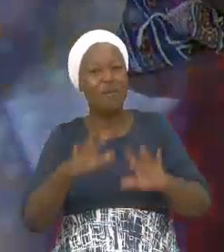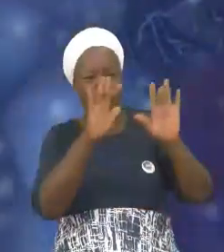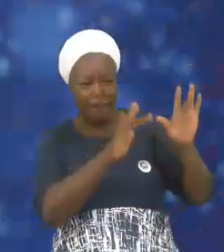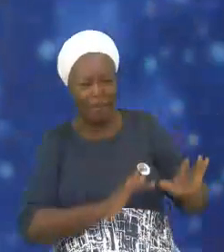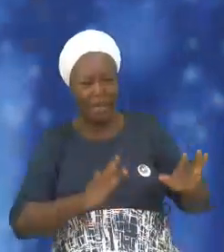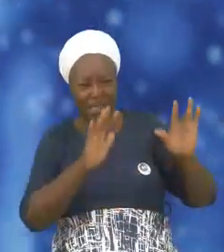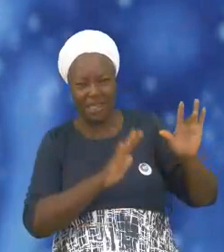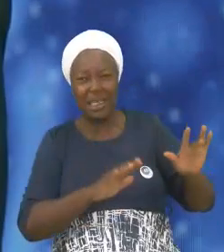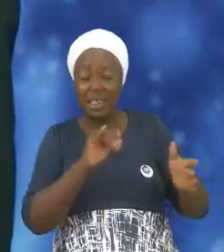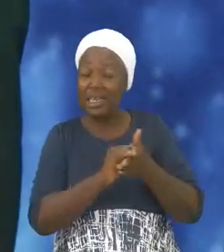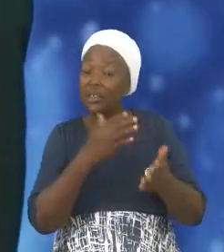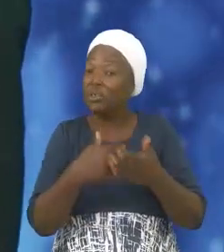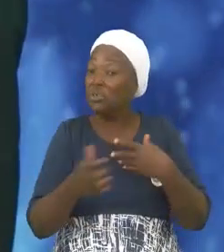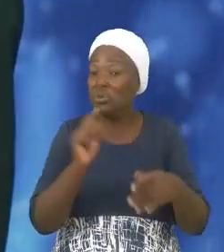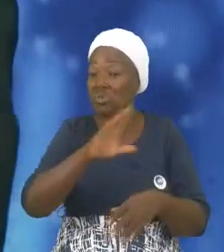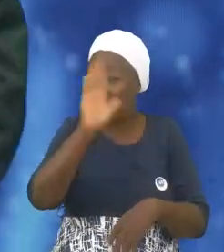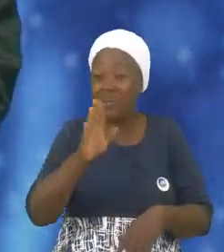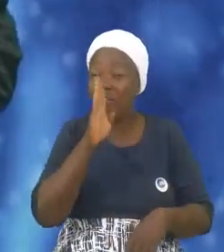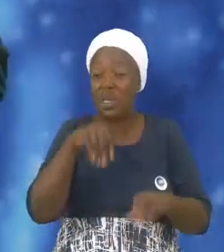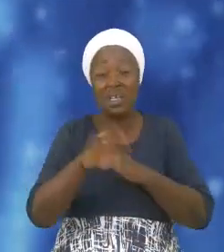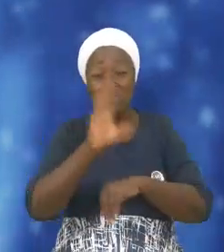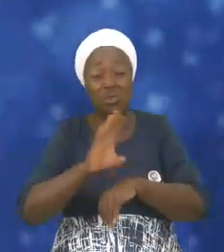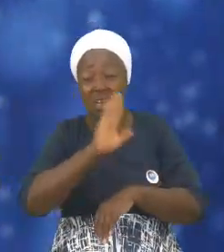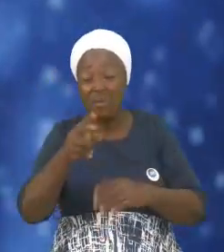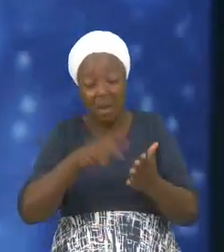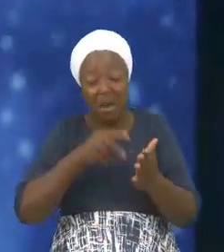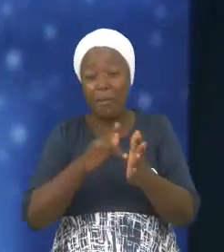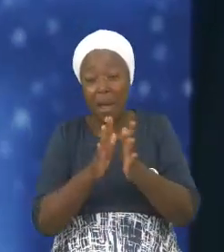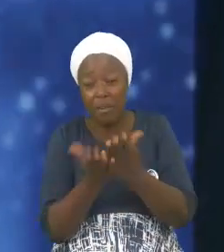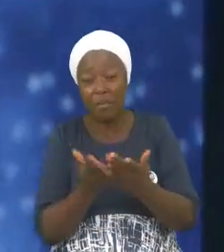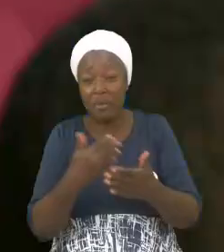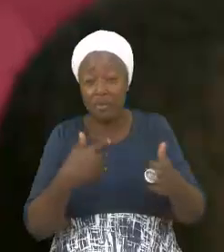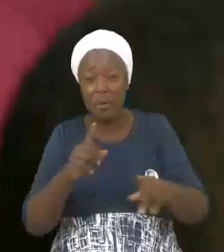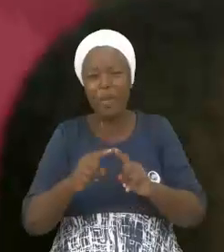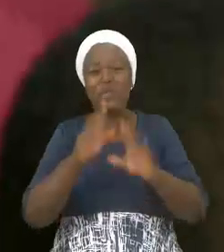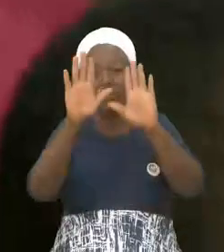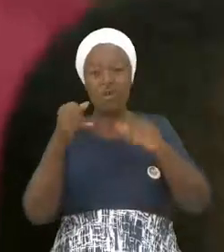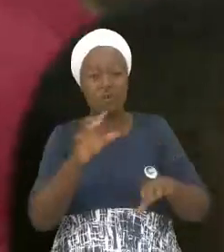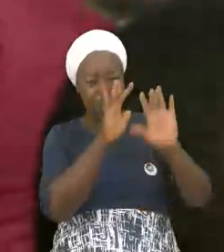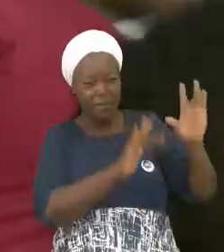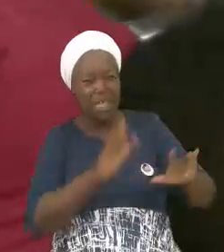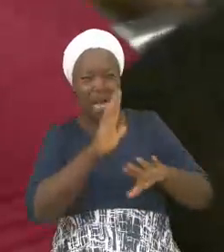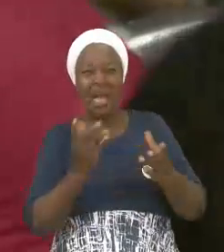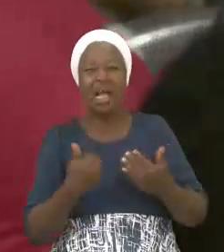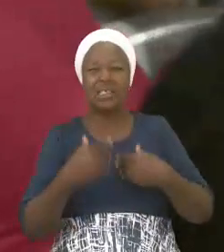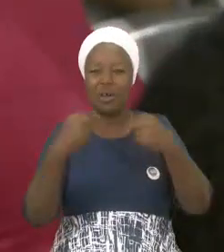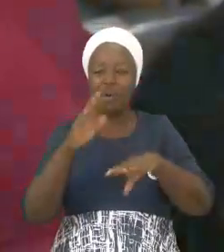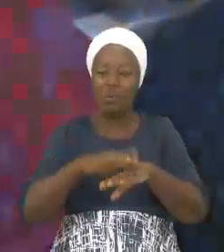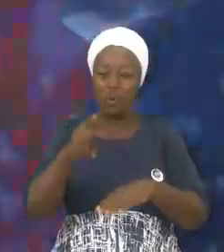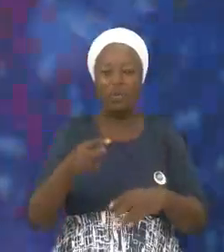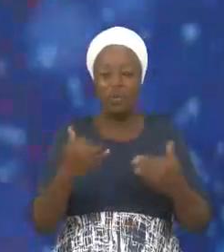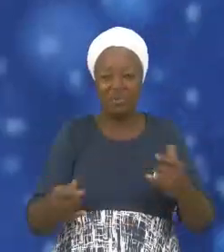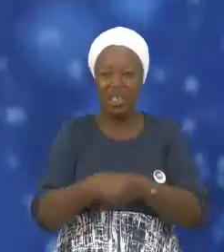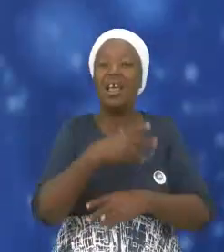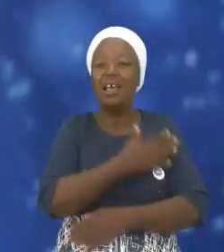though you've never been in church, you've never read the Bible, but the miracle of mercy has come upon you today. Enjoy